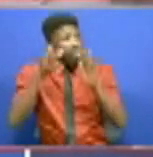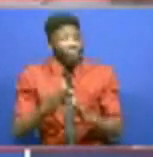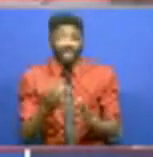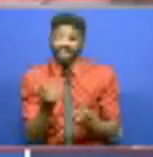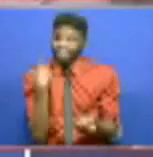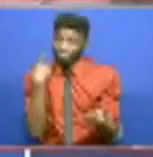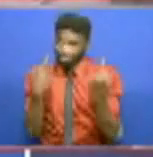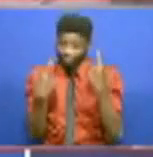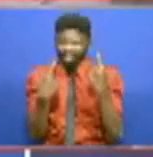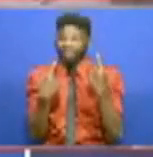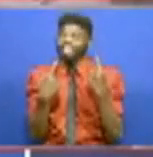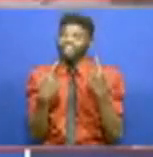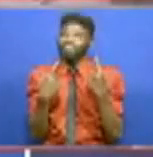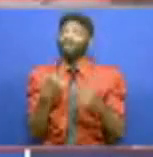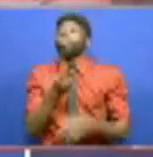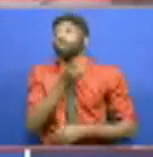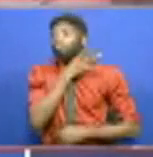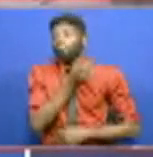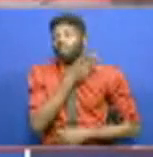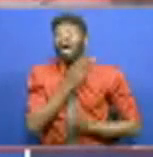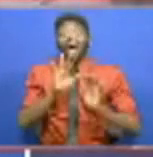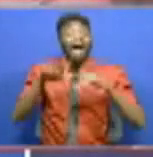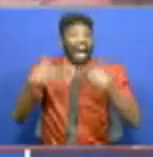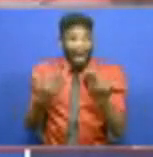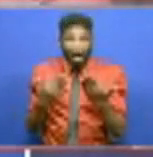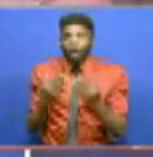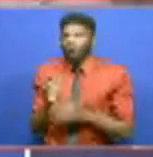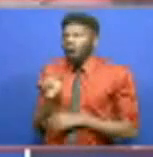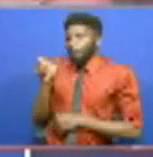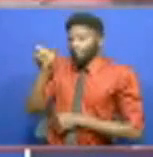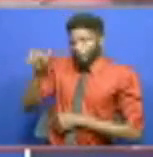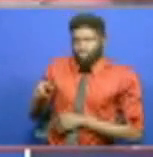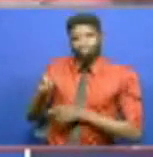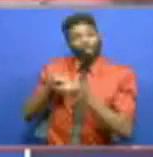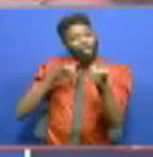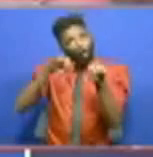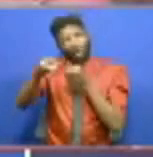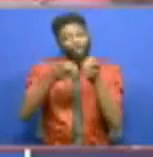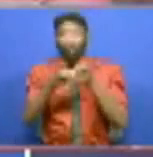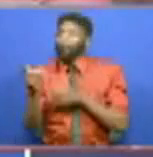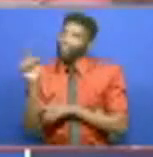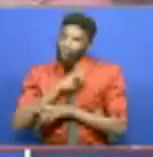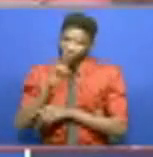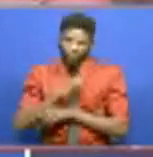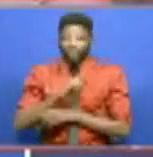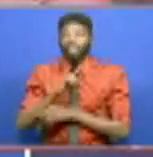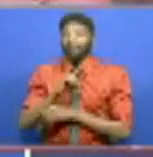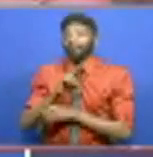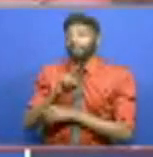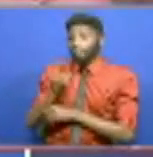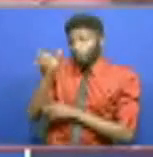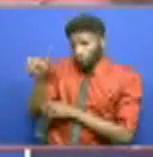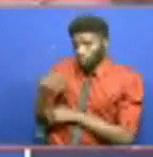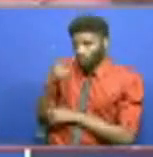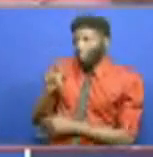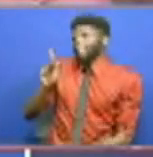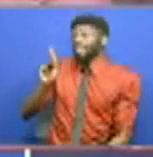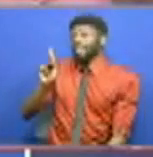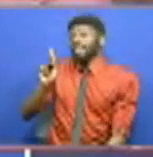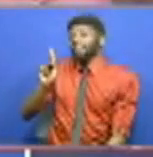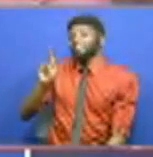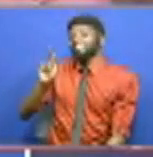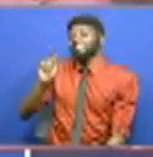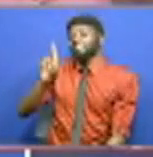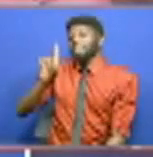crying of the monopolistic and over-domineering nature of KTDA. That's a fact you can never